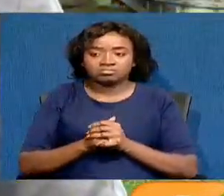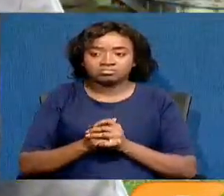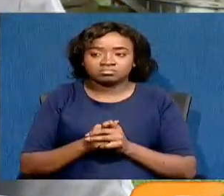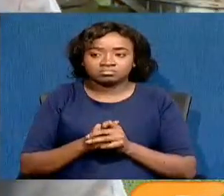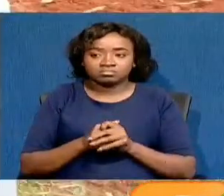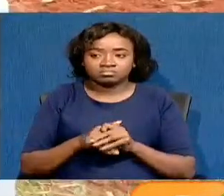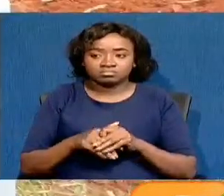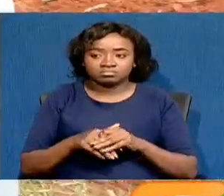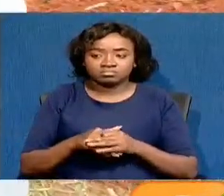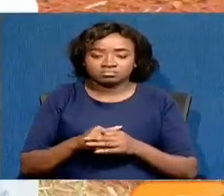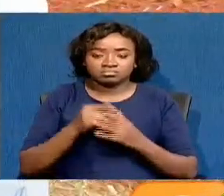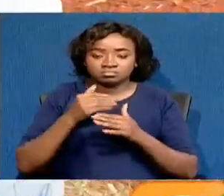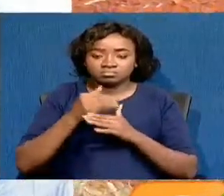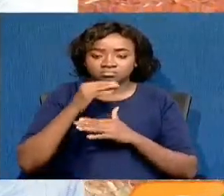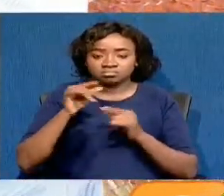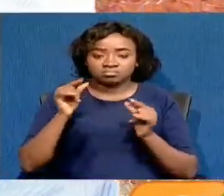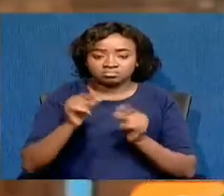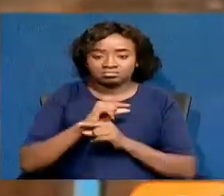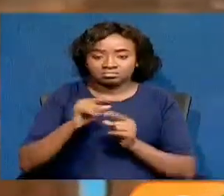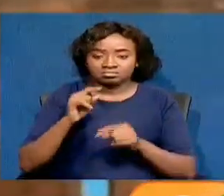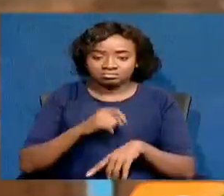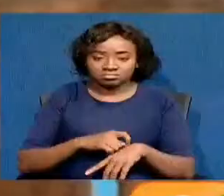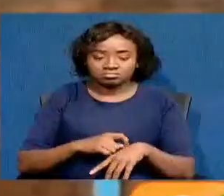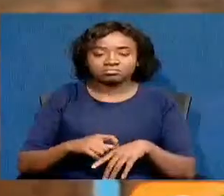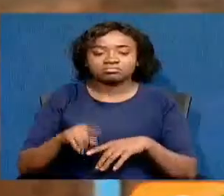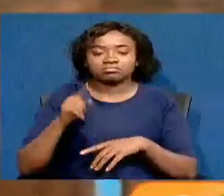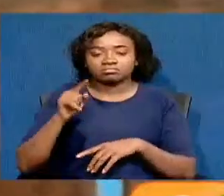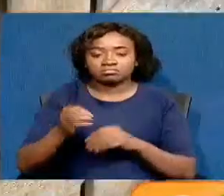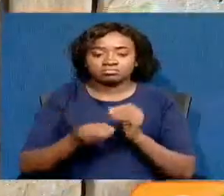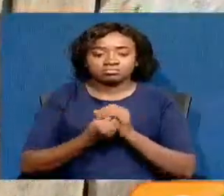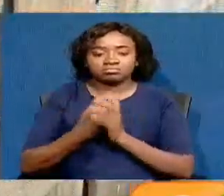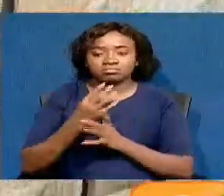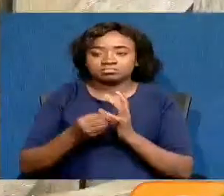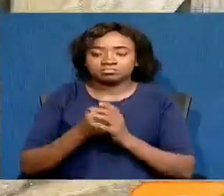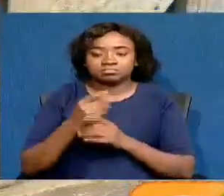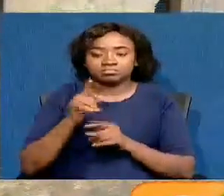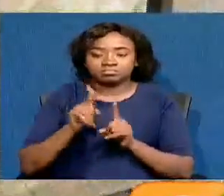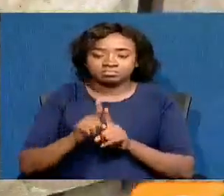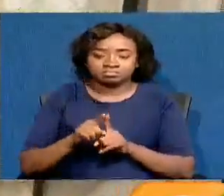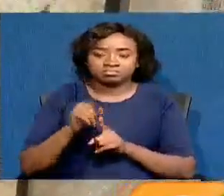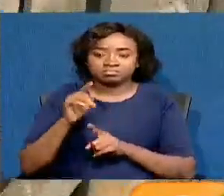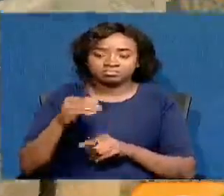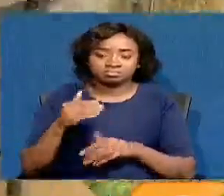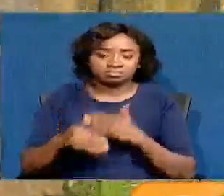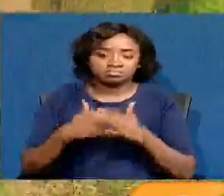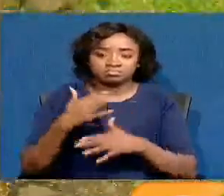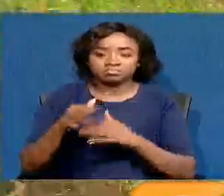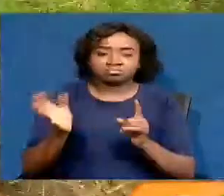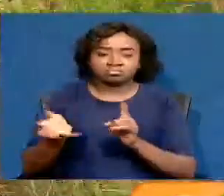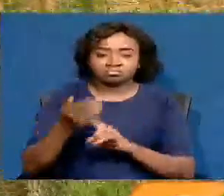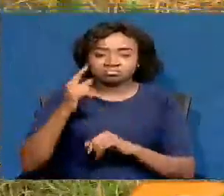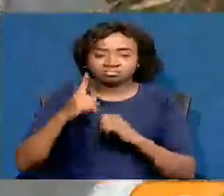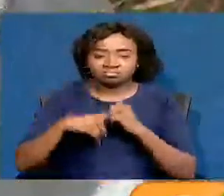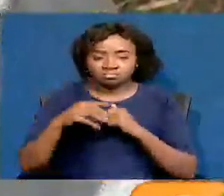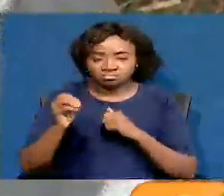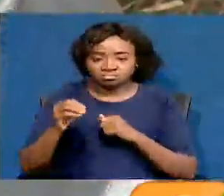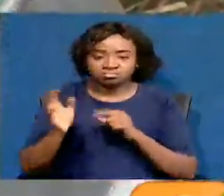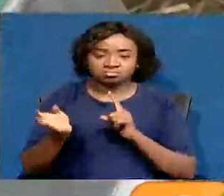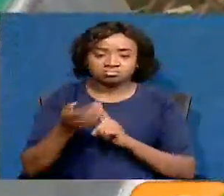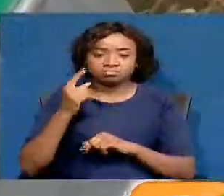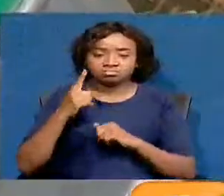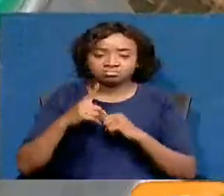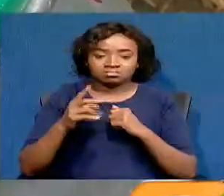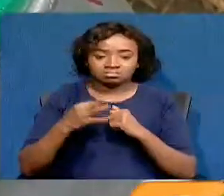time, Anthony started improving his production at the farm level. From 60, he was able to come to 80, to